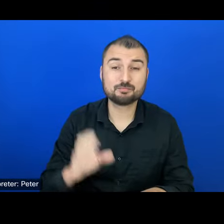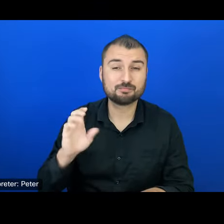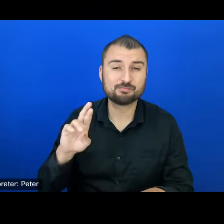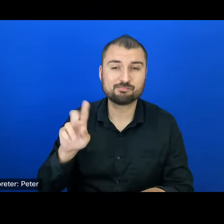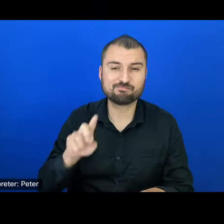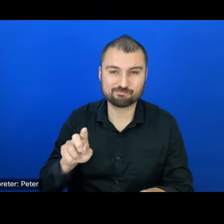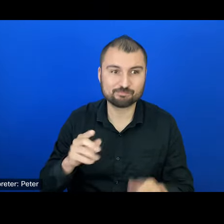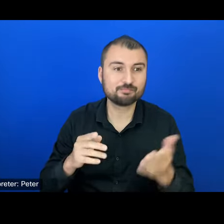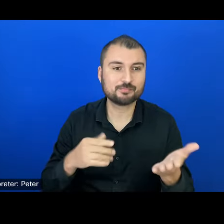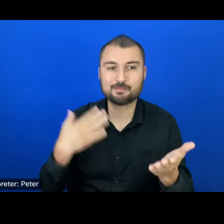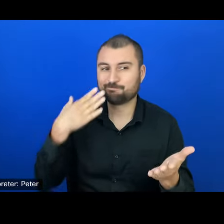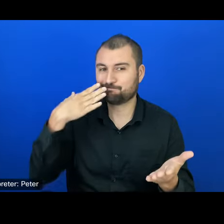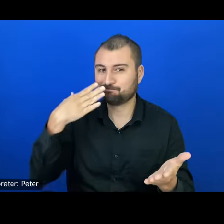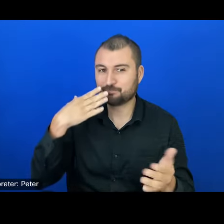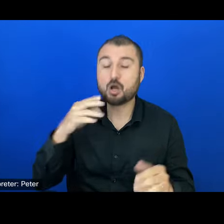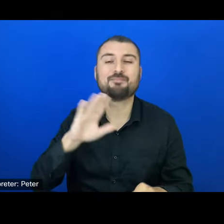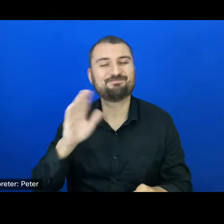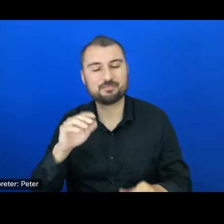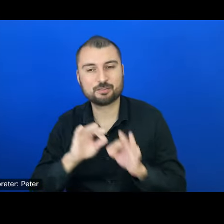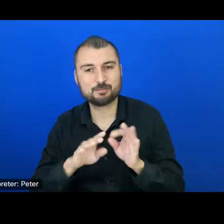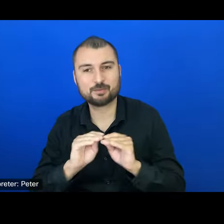Thank you, Mr. Chairman.